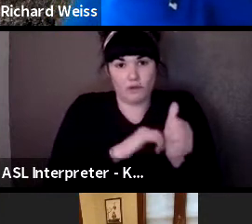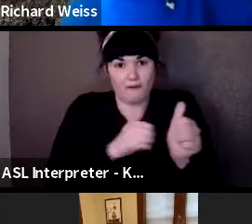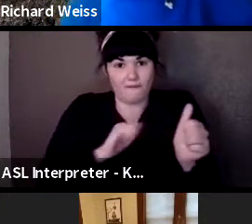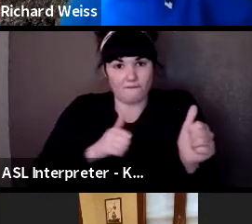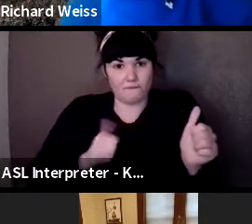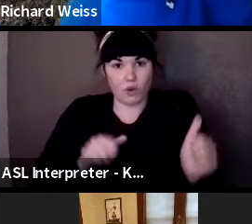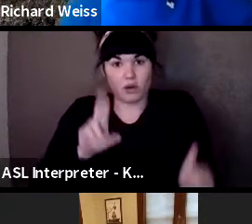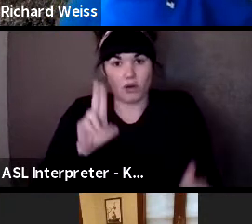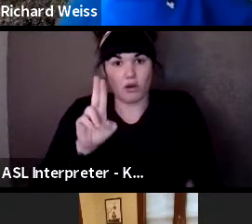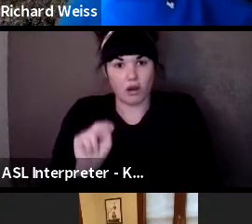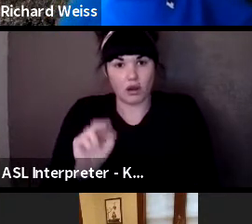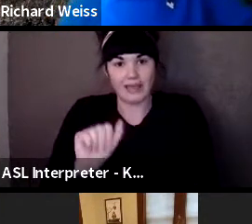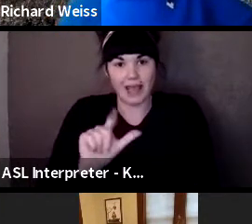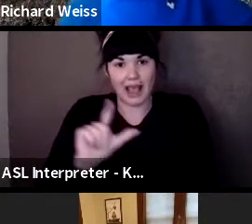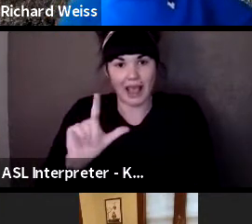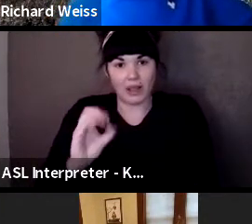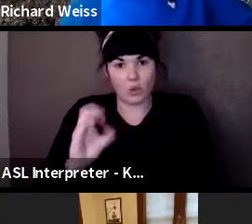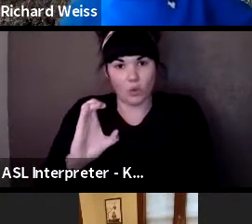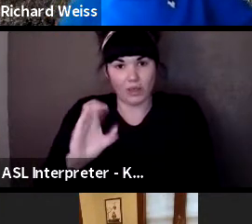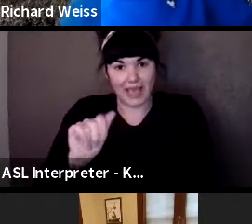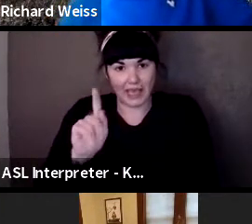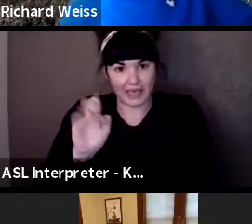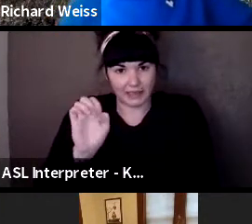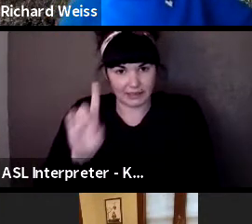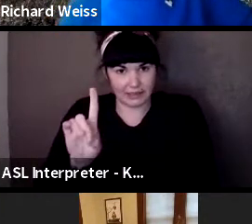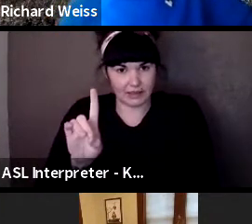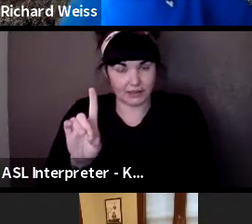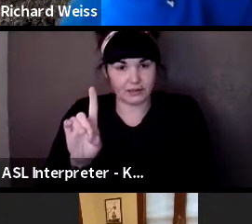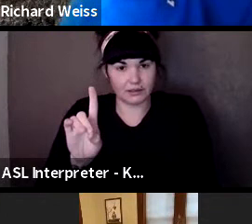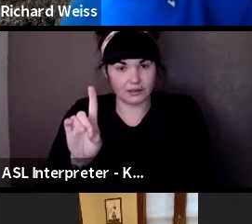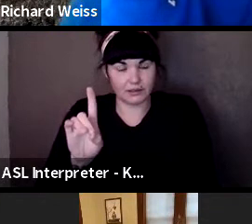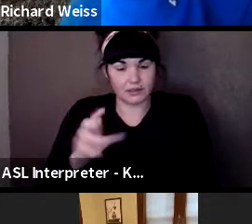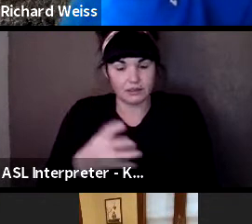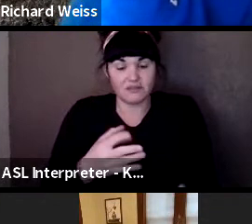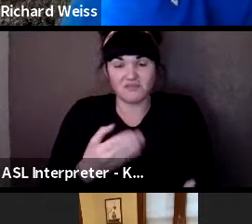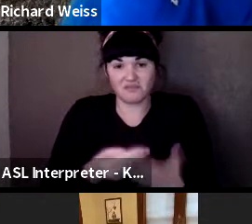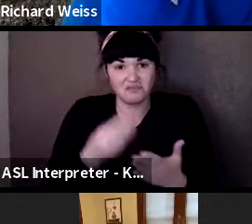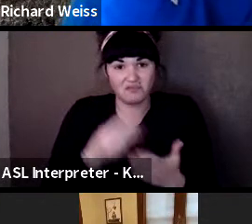this. That my opinion is that we should